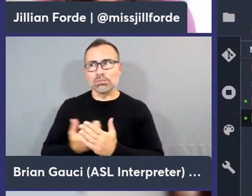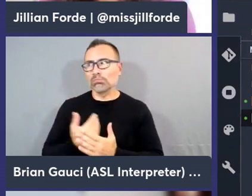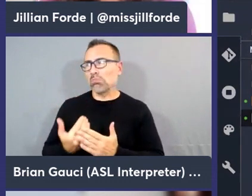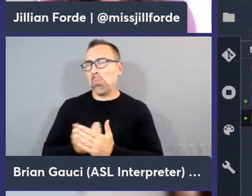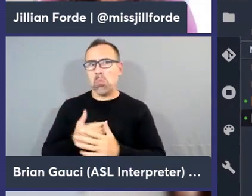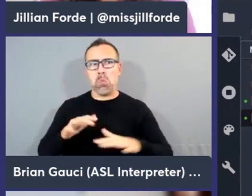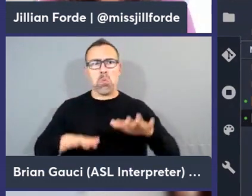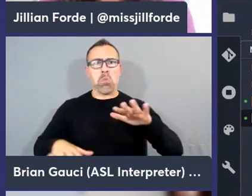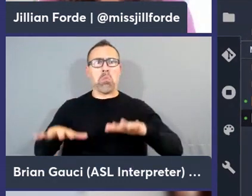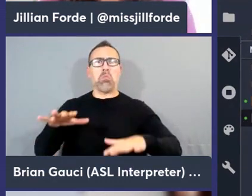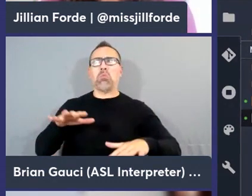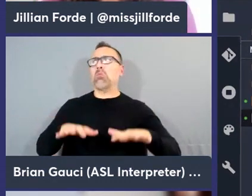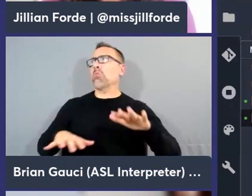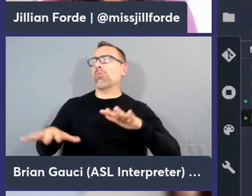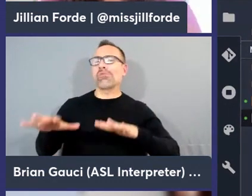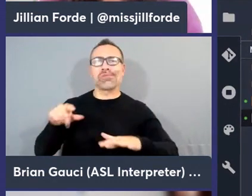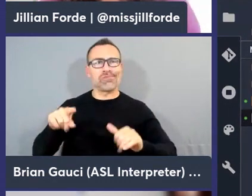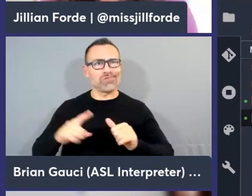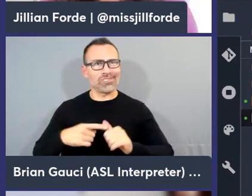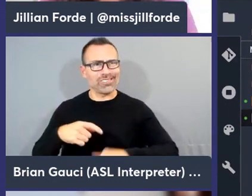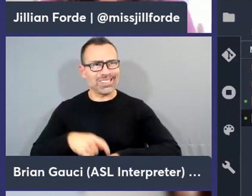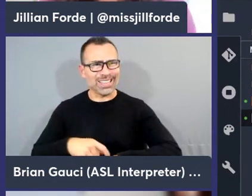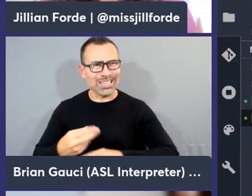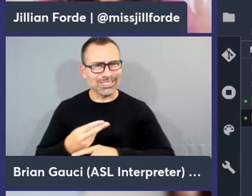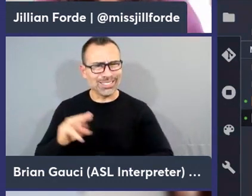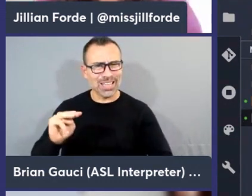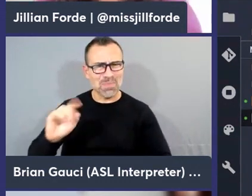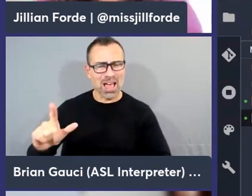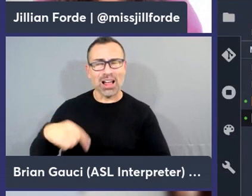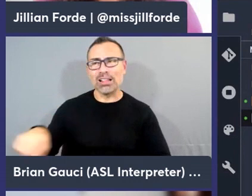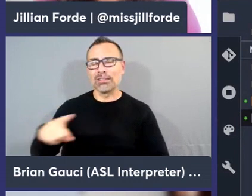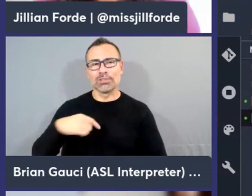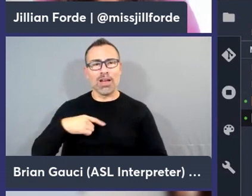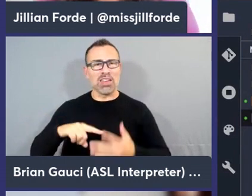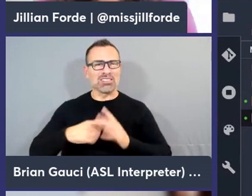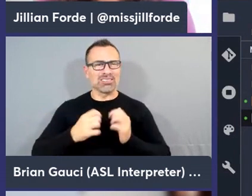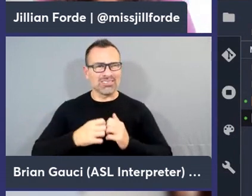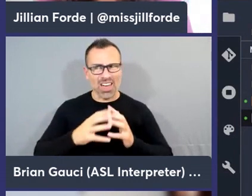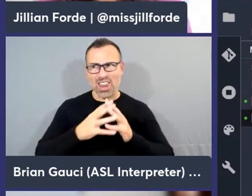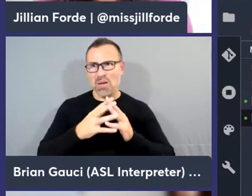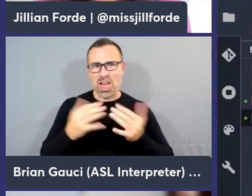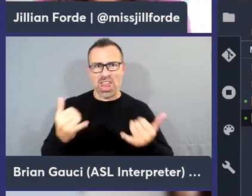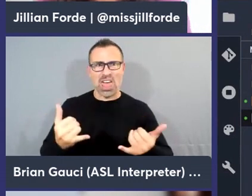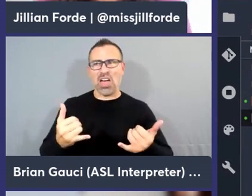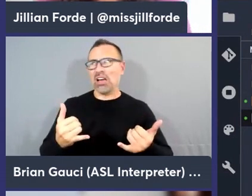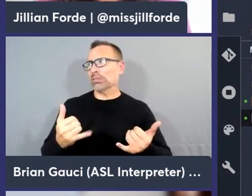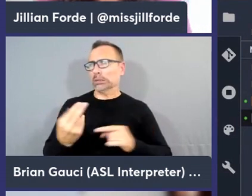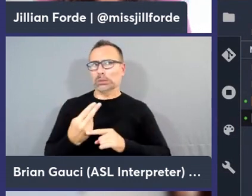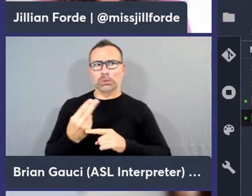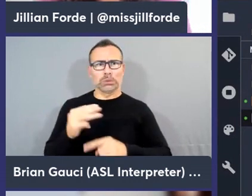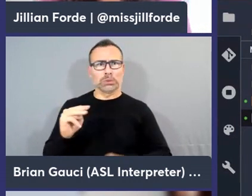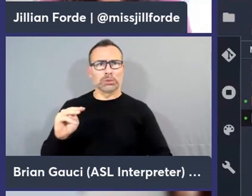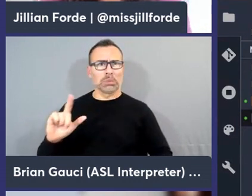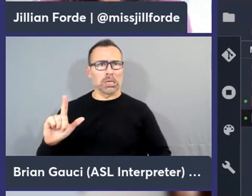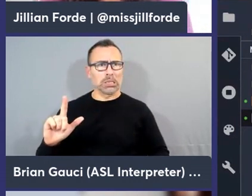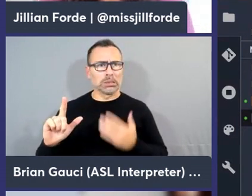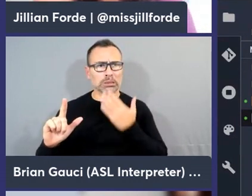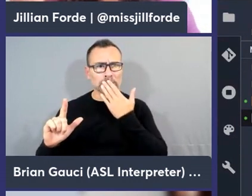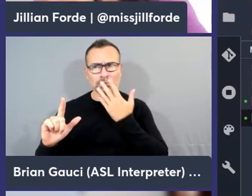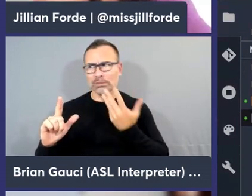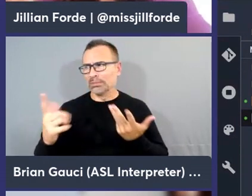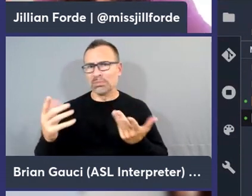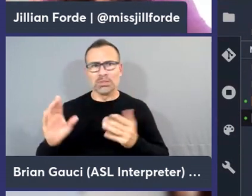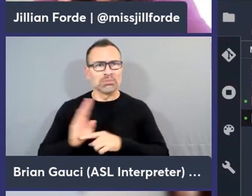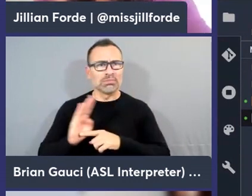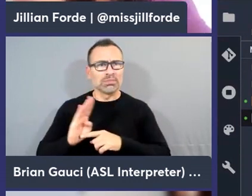is their first time using machine learning, and you're at a startup, you've got to actually implement machine learning into your business. So